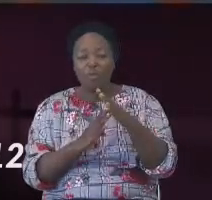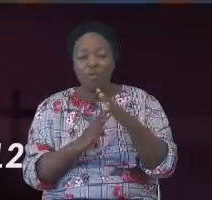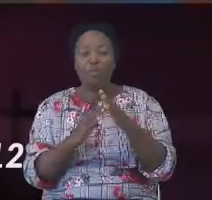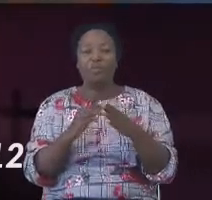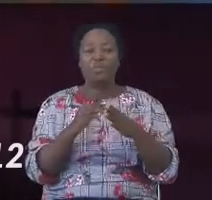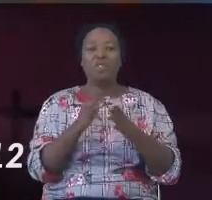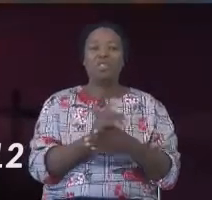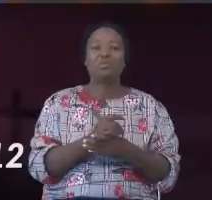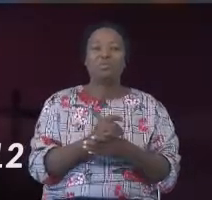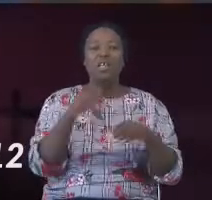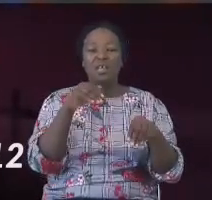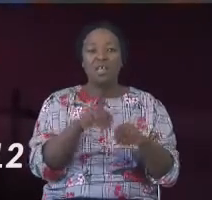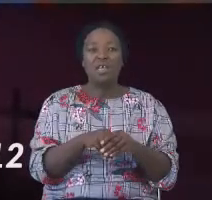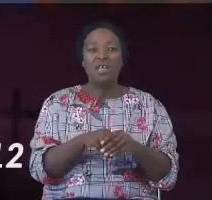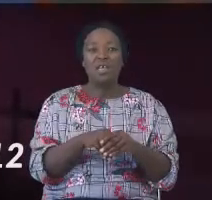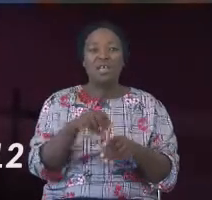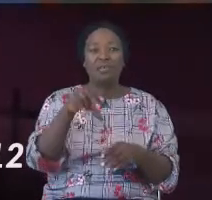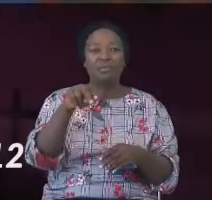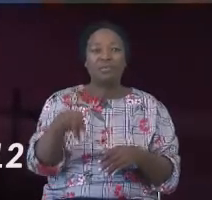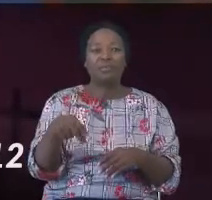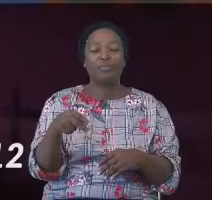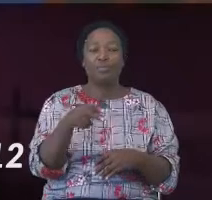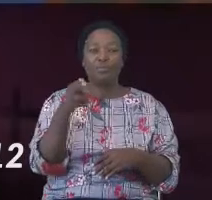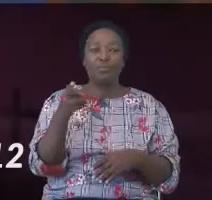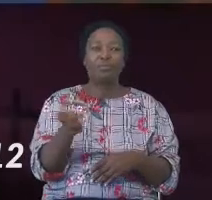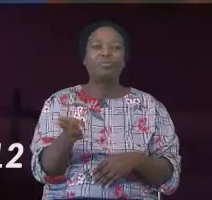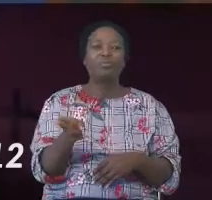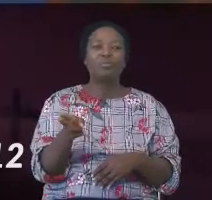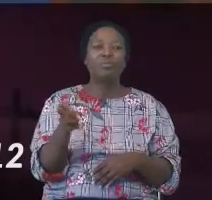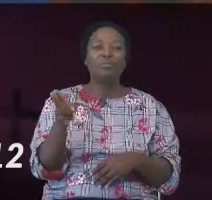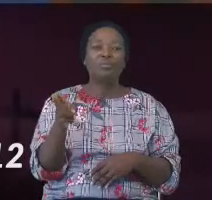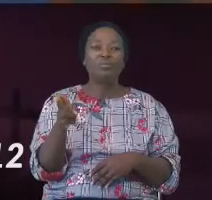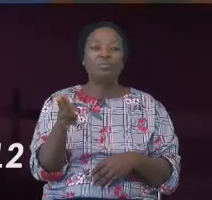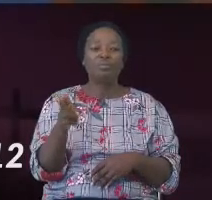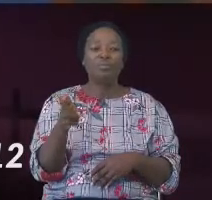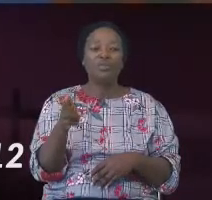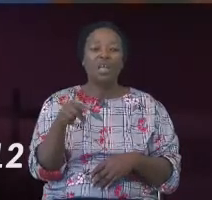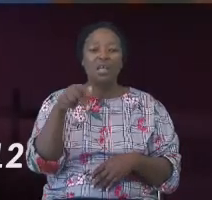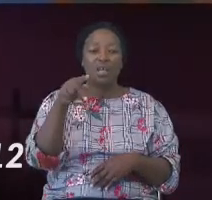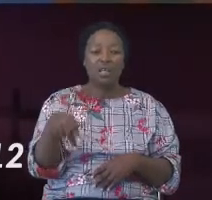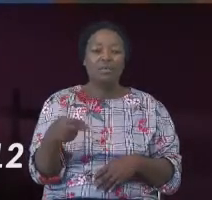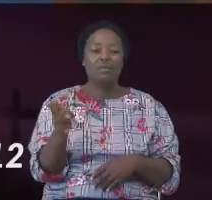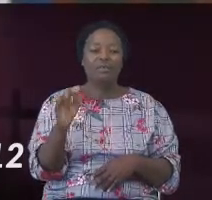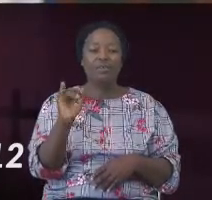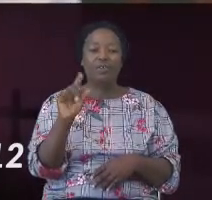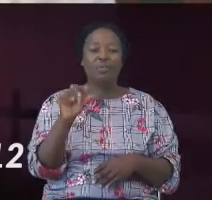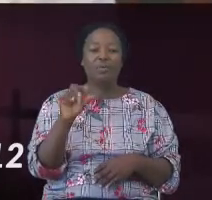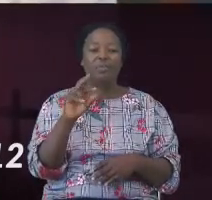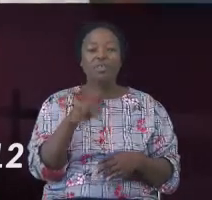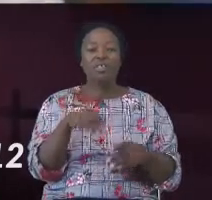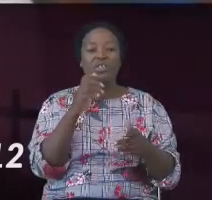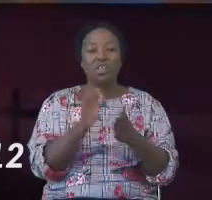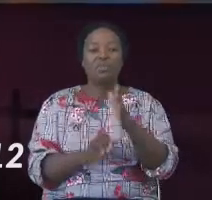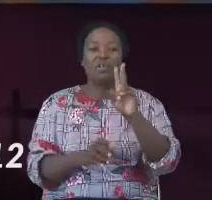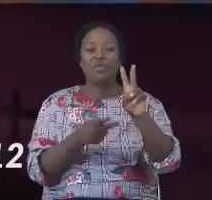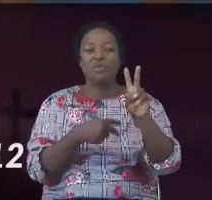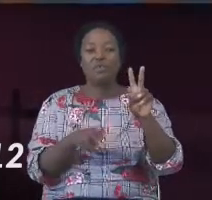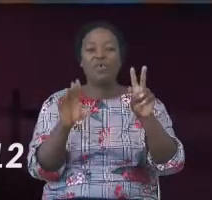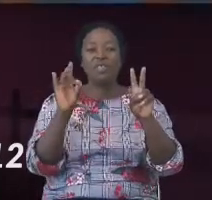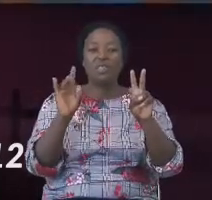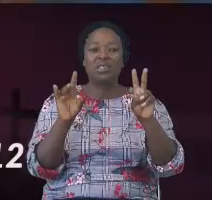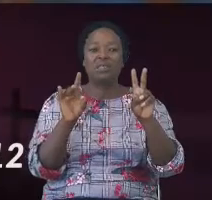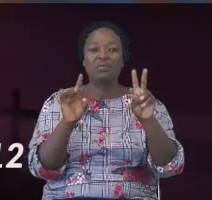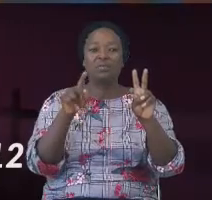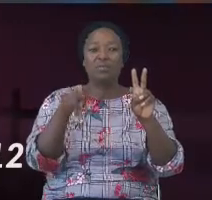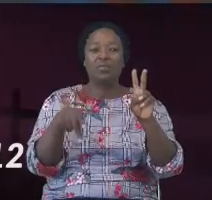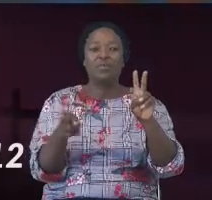now comes to sublime sovereignty in philippians chapter 2 reading from